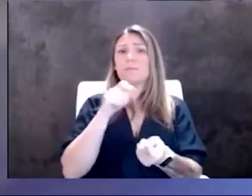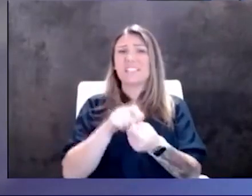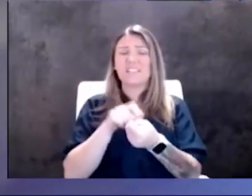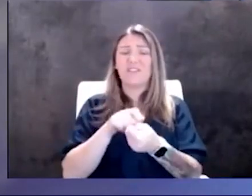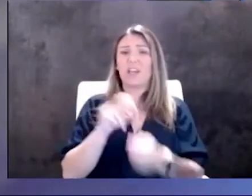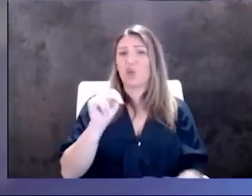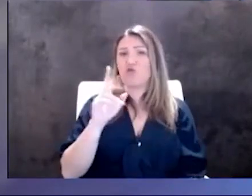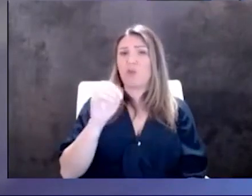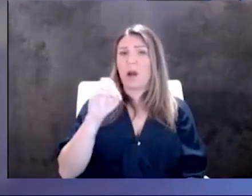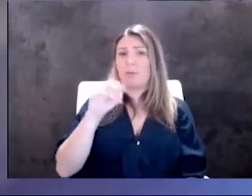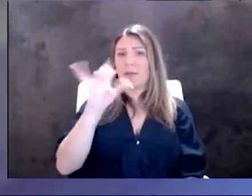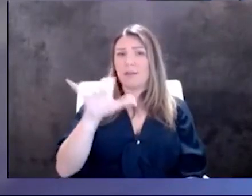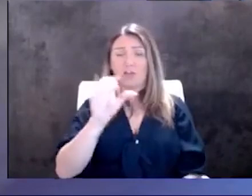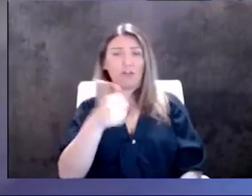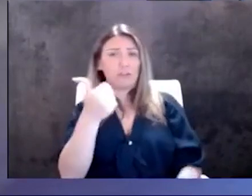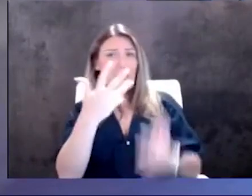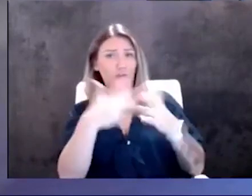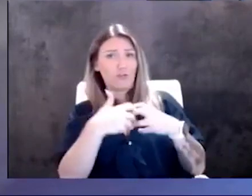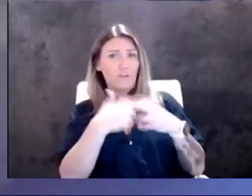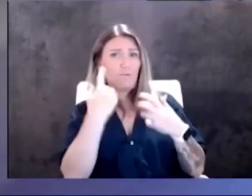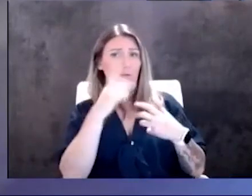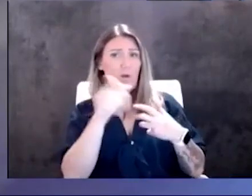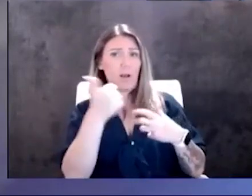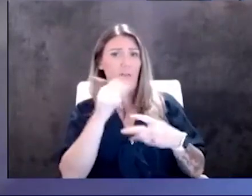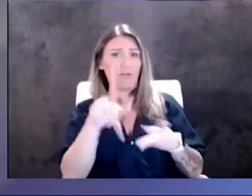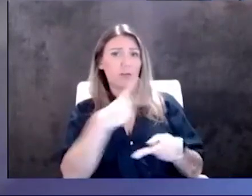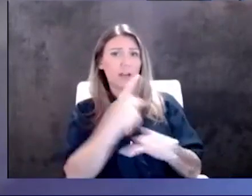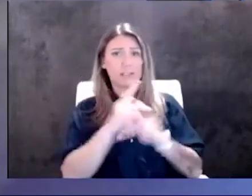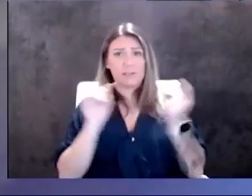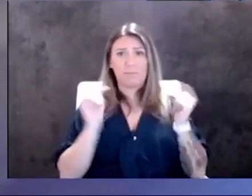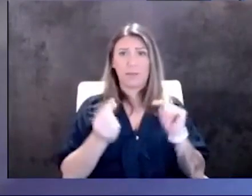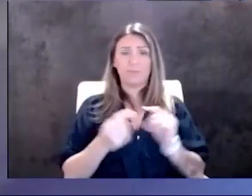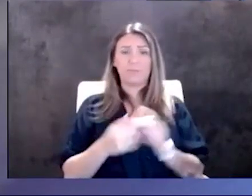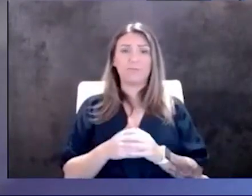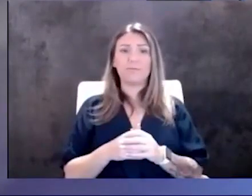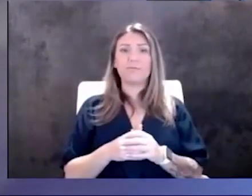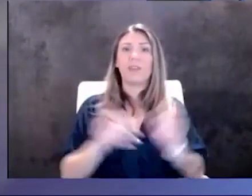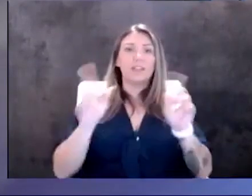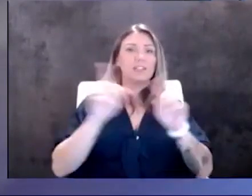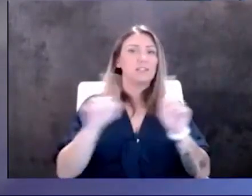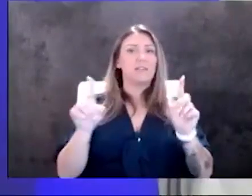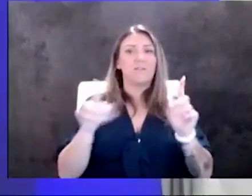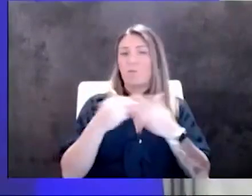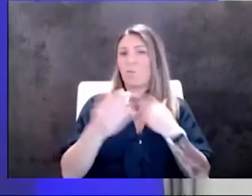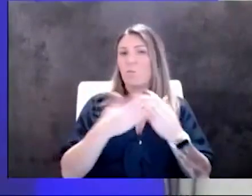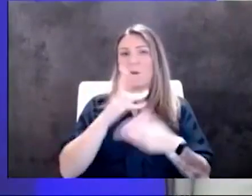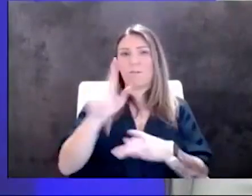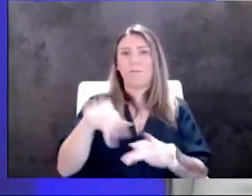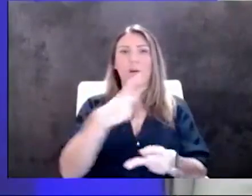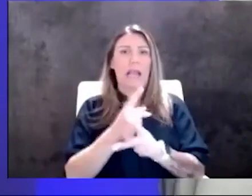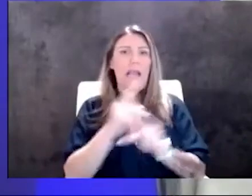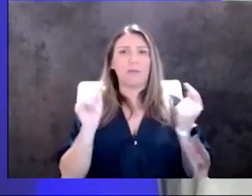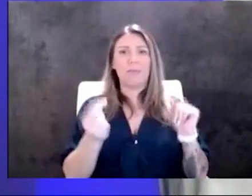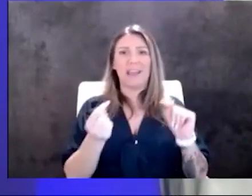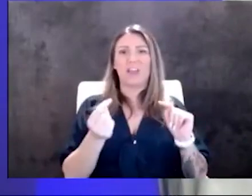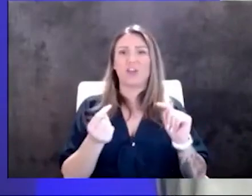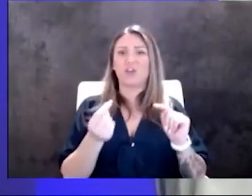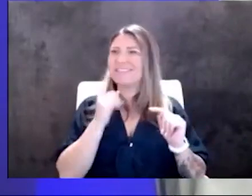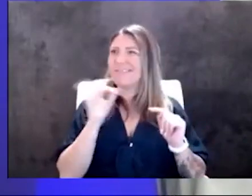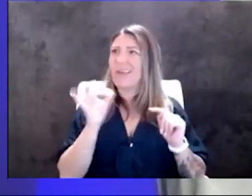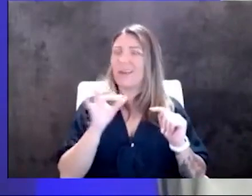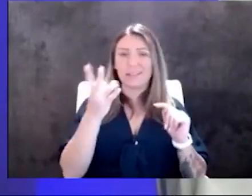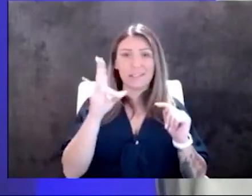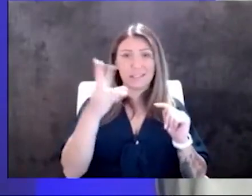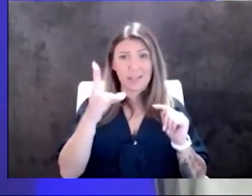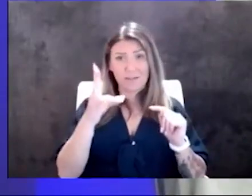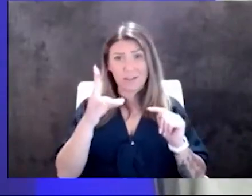other type of devices for other type of pains? It's completely different for whatever type of pain you have. There's probably now like 17 different types of devices